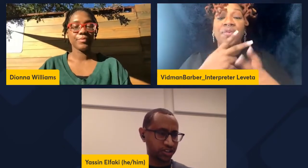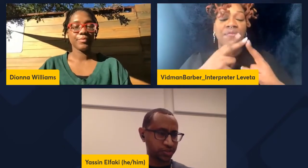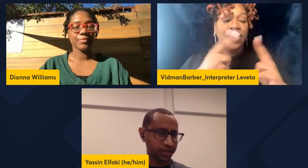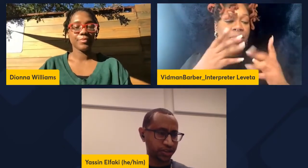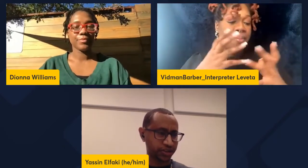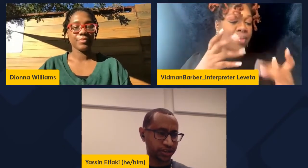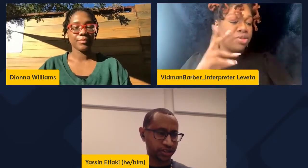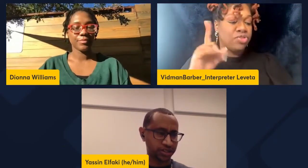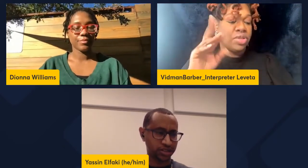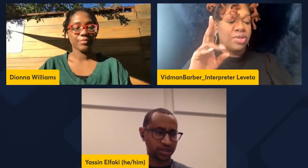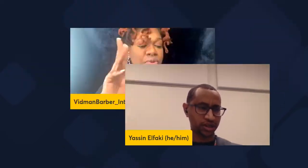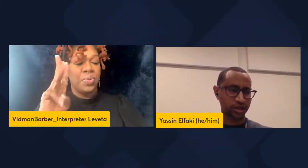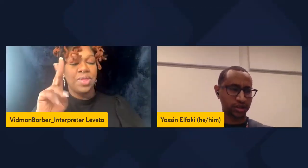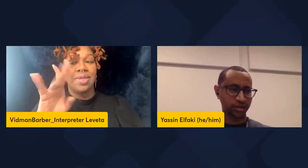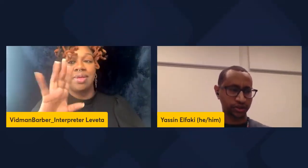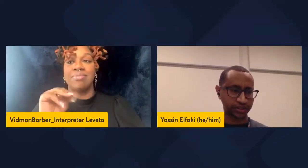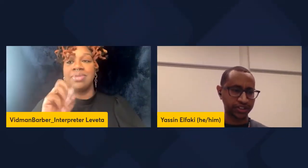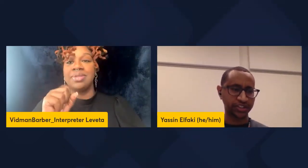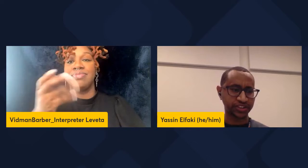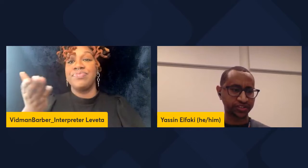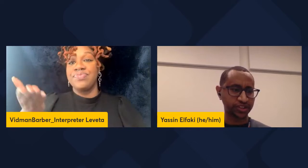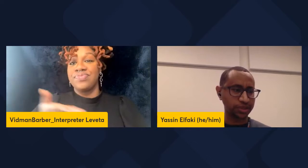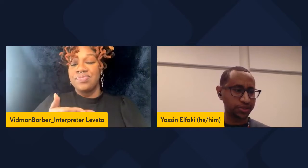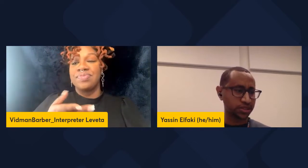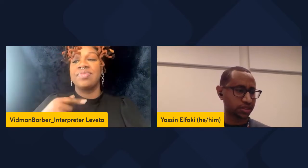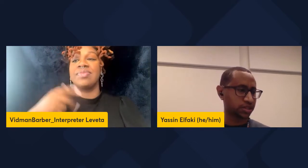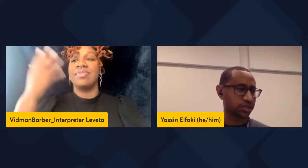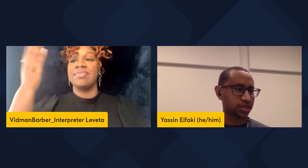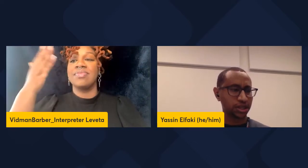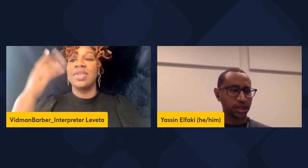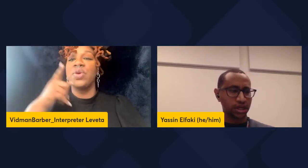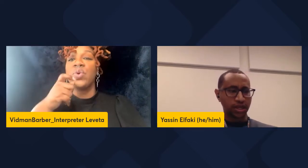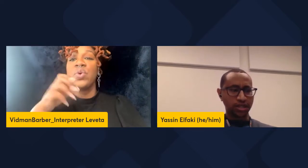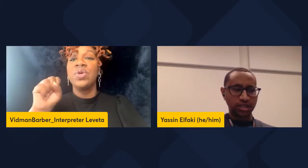Our next speaker is Dr. Sandra Phillips.